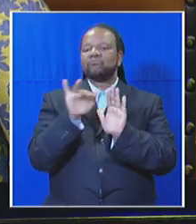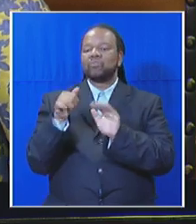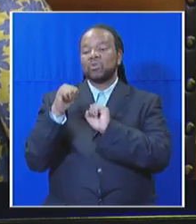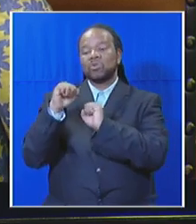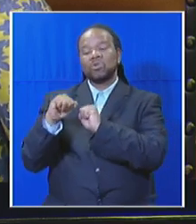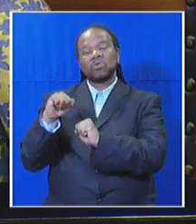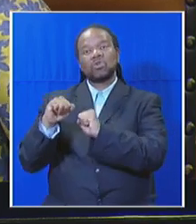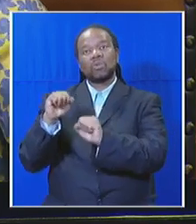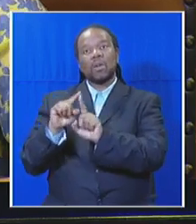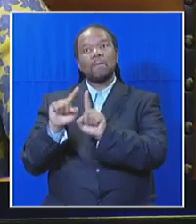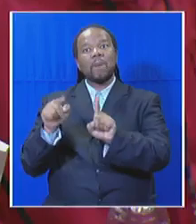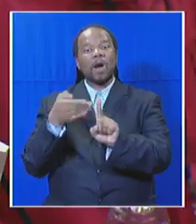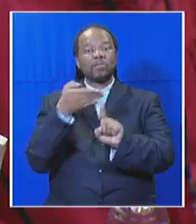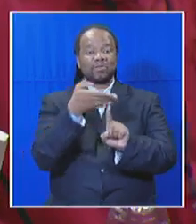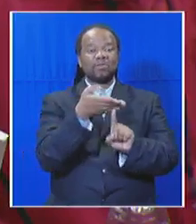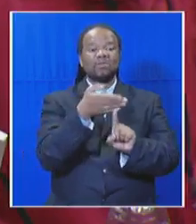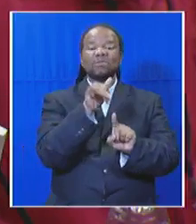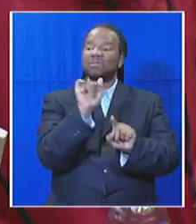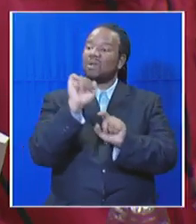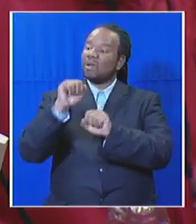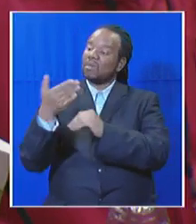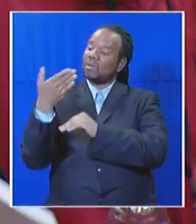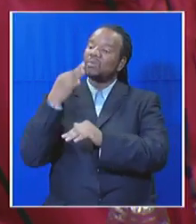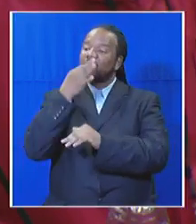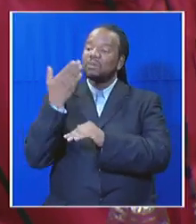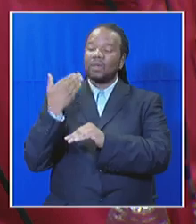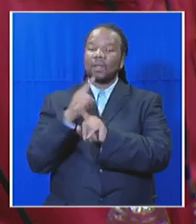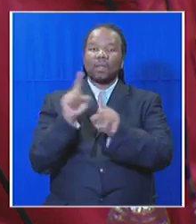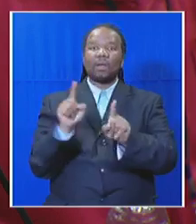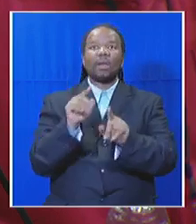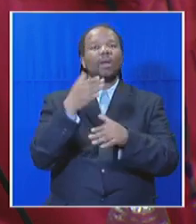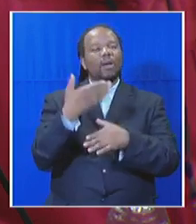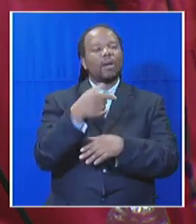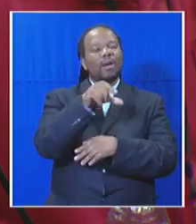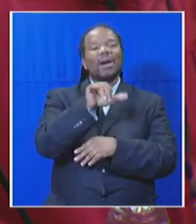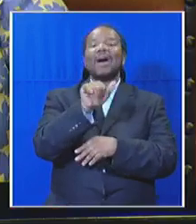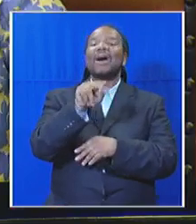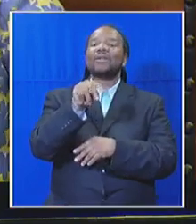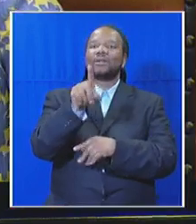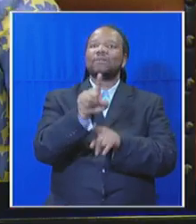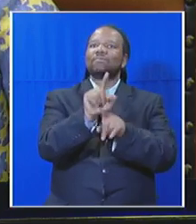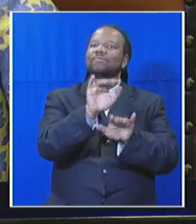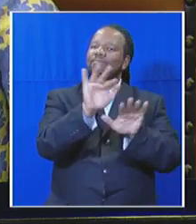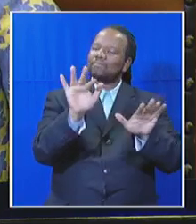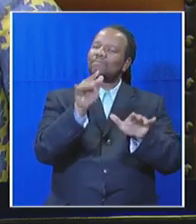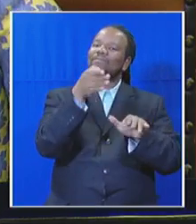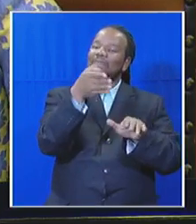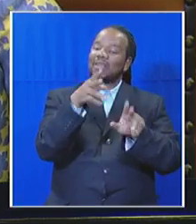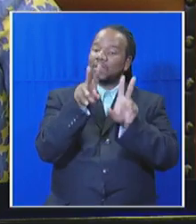the application Honorable of the rules. Gadi, this matter was settled in a